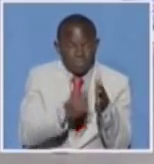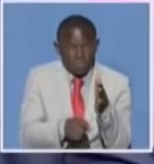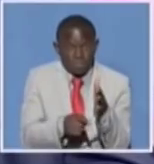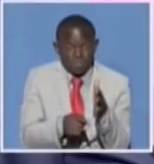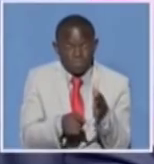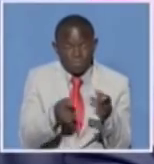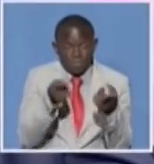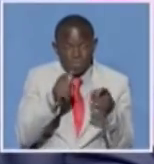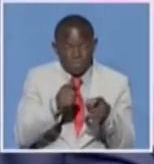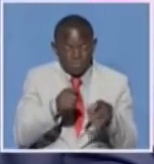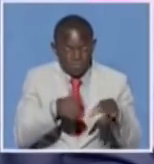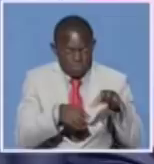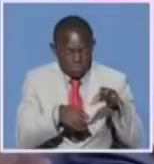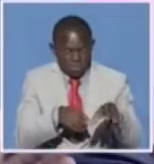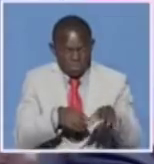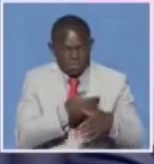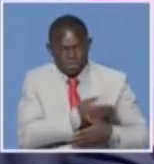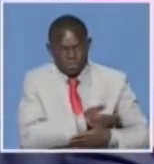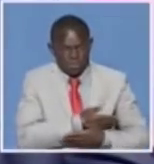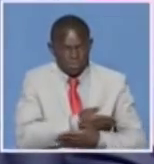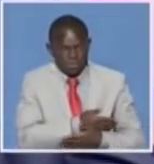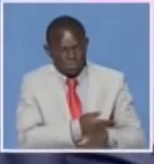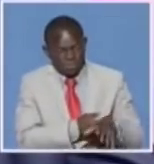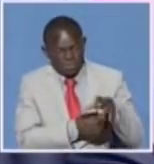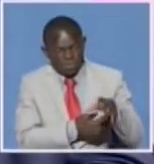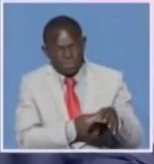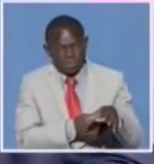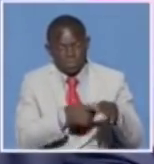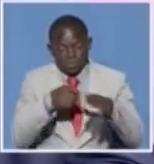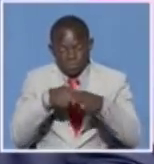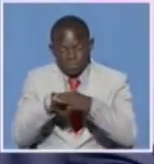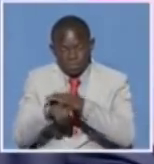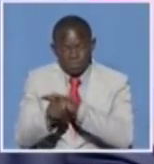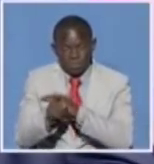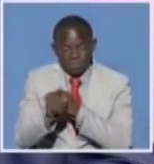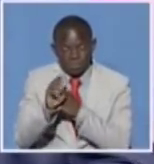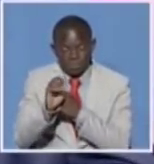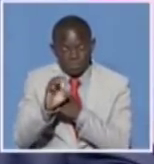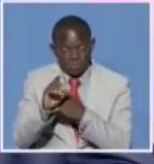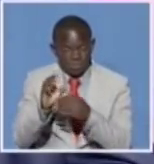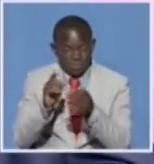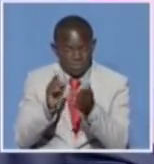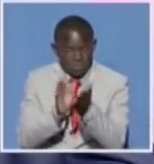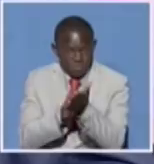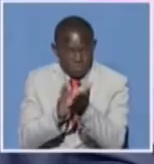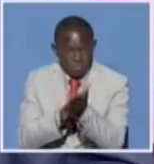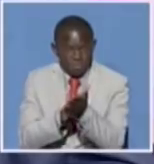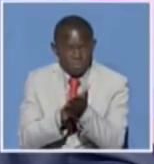our early childhood education system, whether in the private or in the public, we give that child a unique